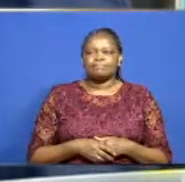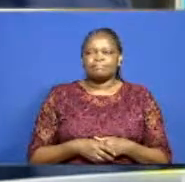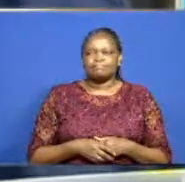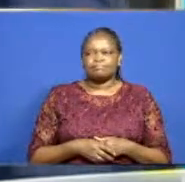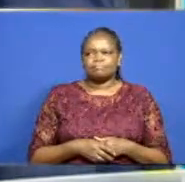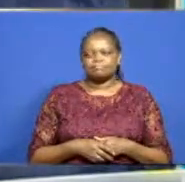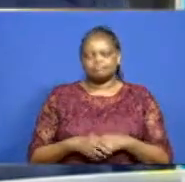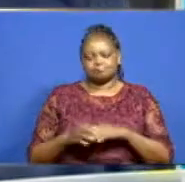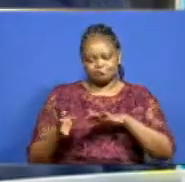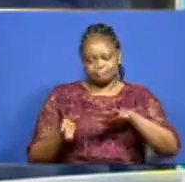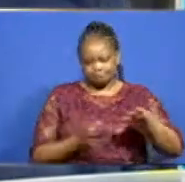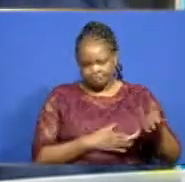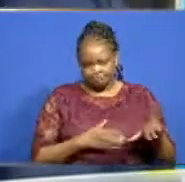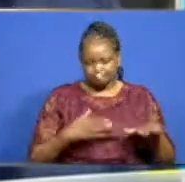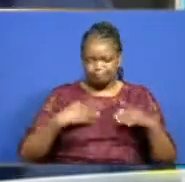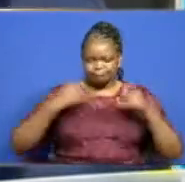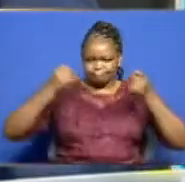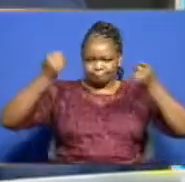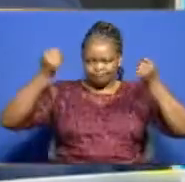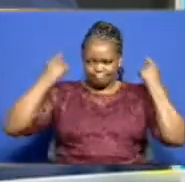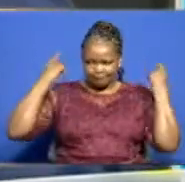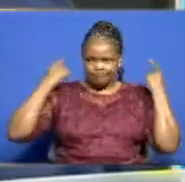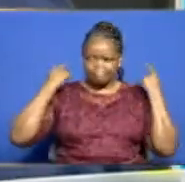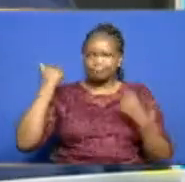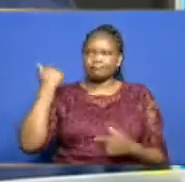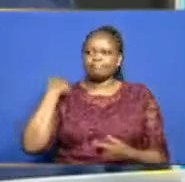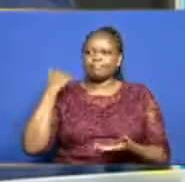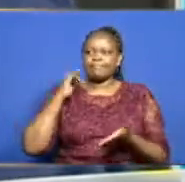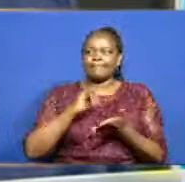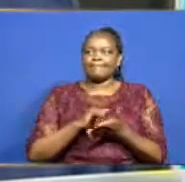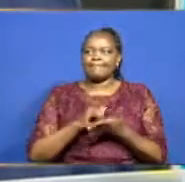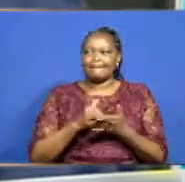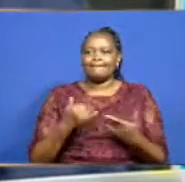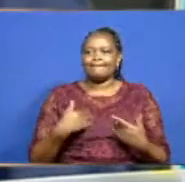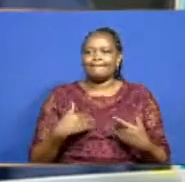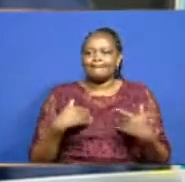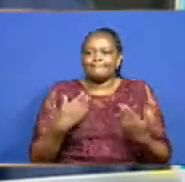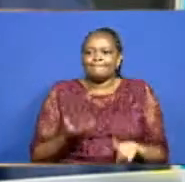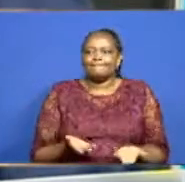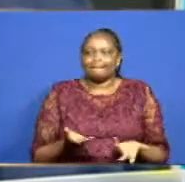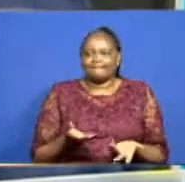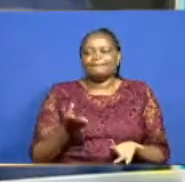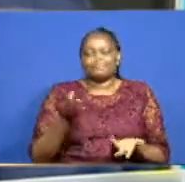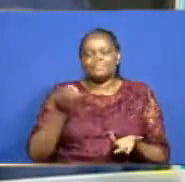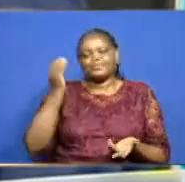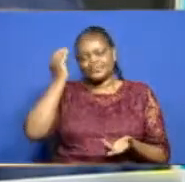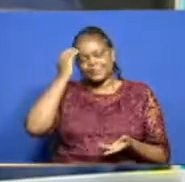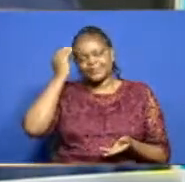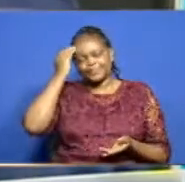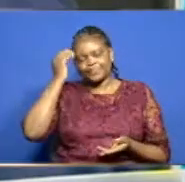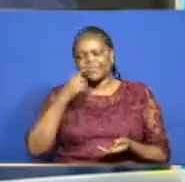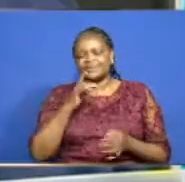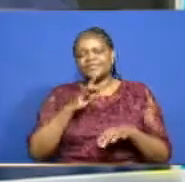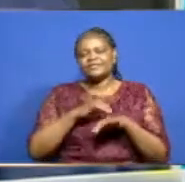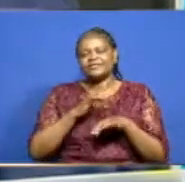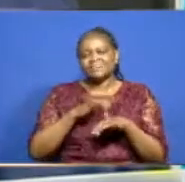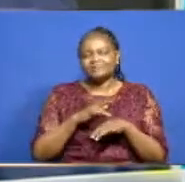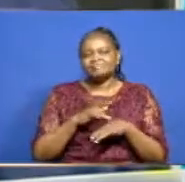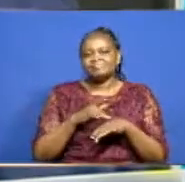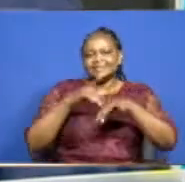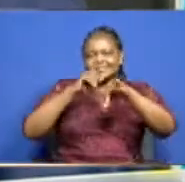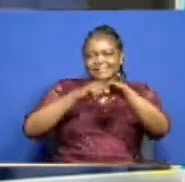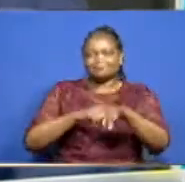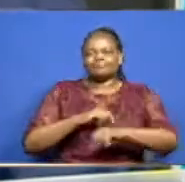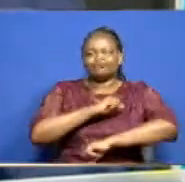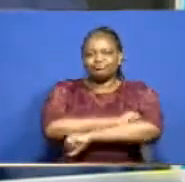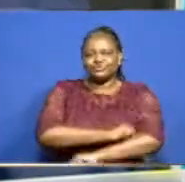understand some of the figures and the numbers that we have when it comes to the number of learners who have been affected by the closure of schools,